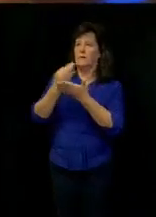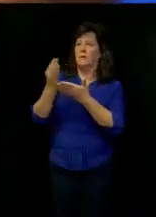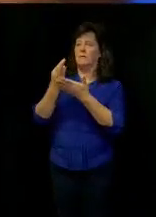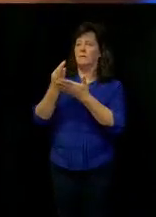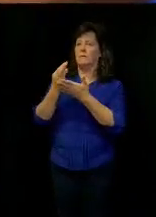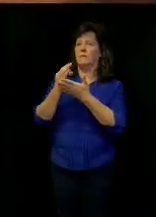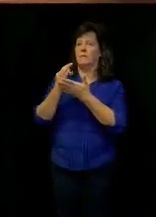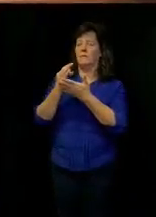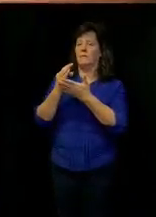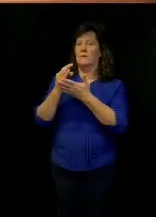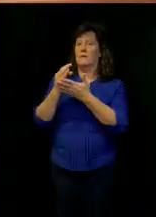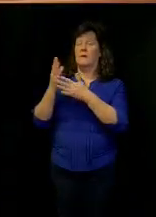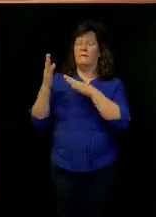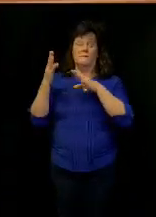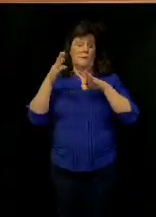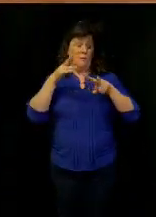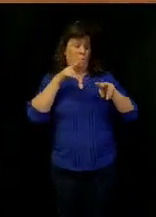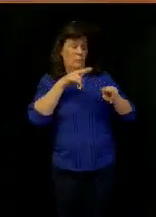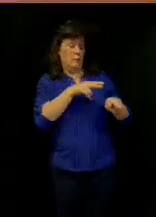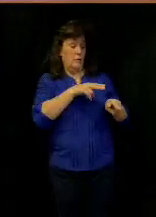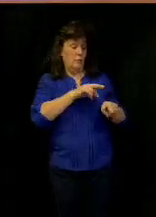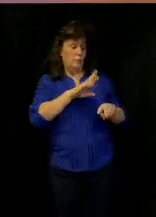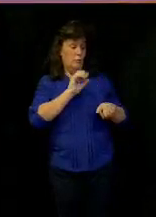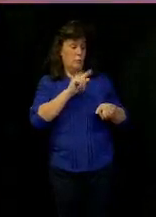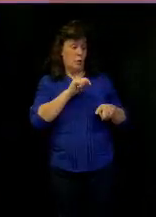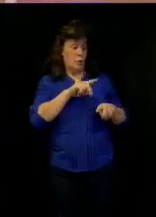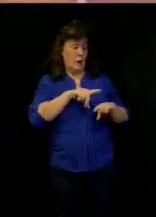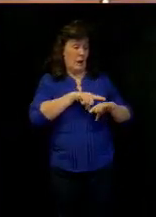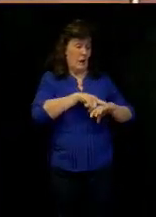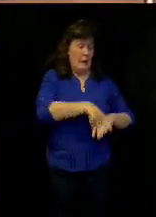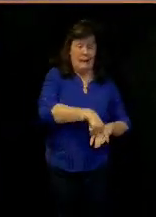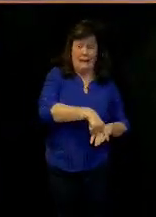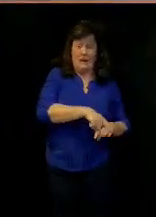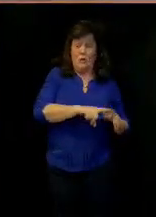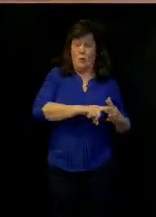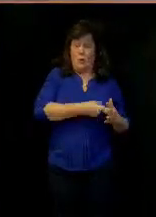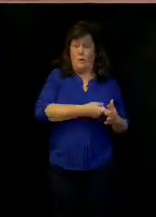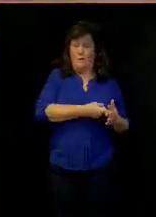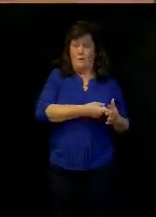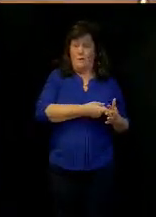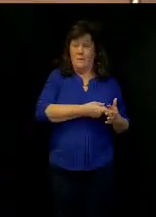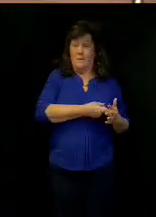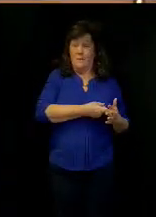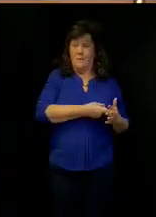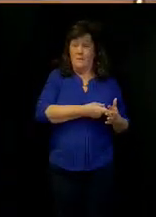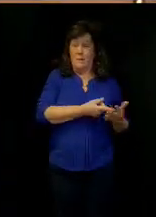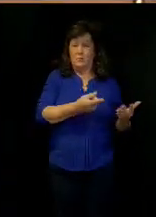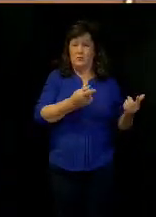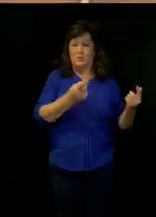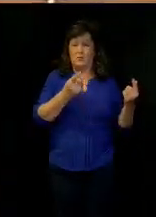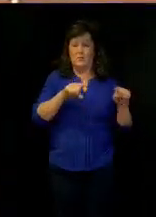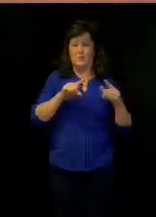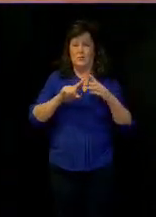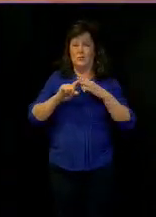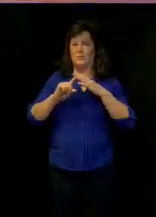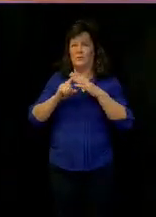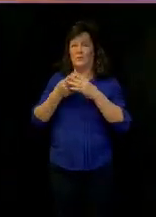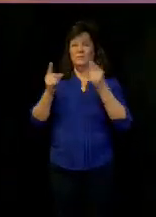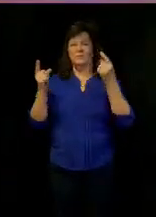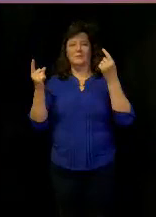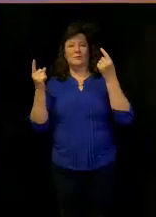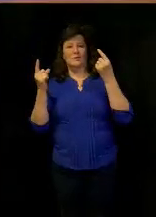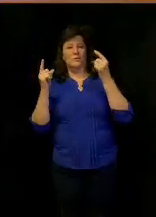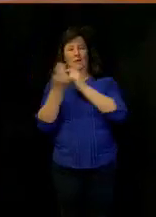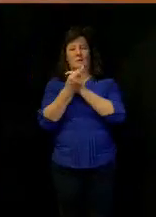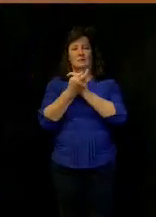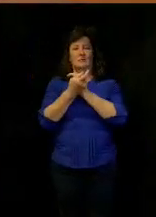care of itself. The bad starts falling off and the good starts coming. Because Jesus didn't come to make me